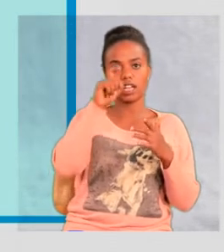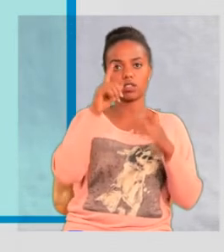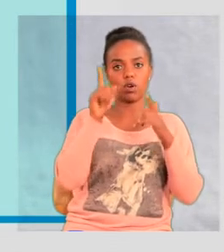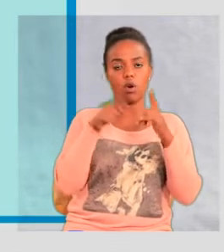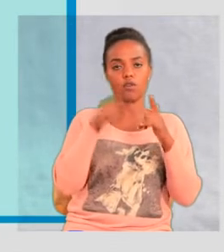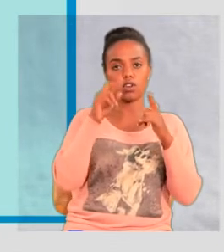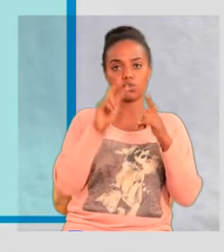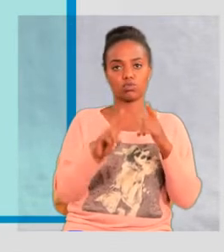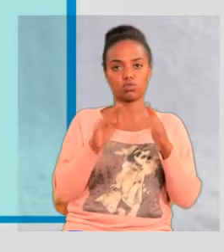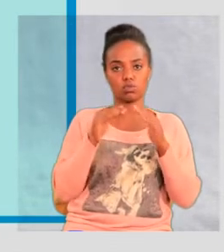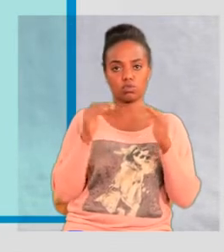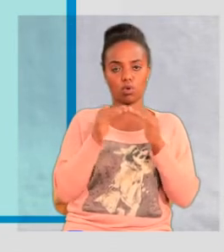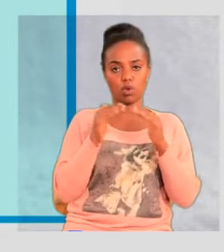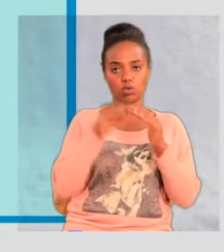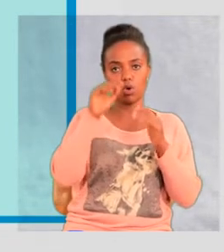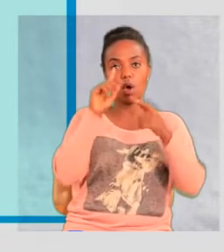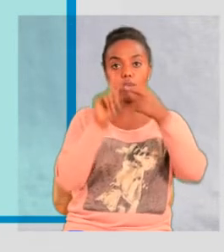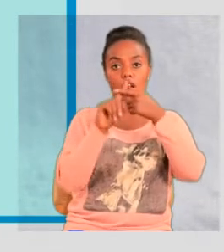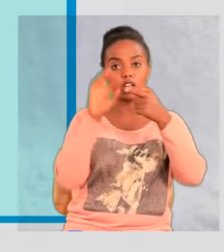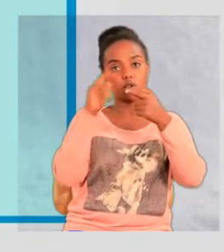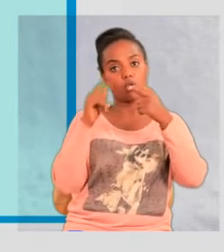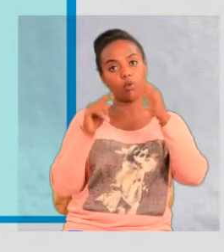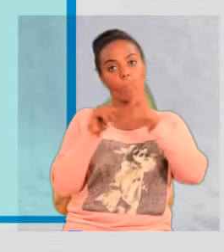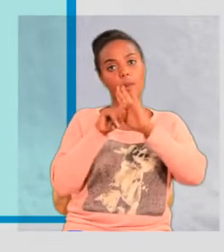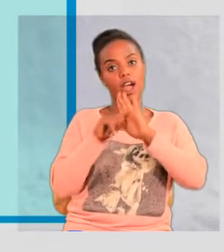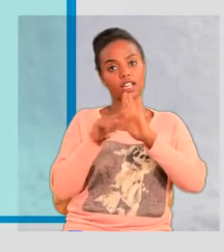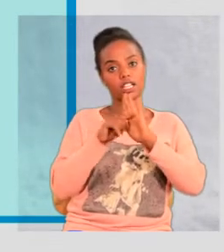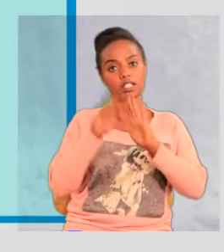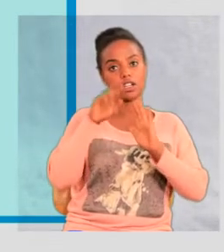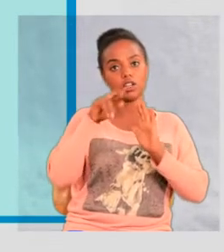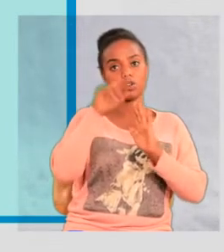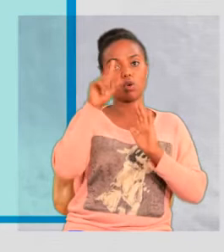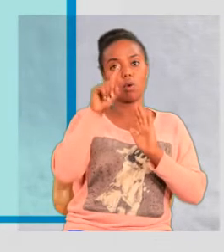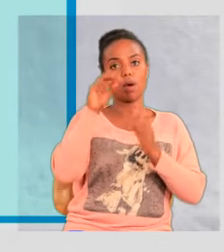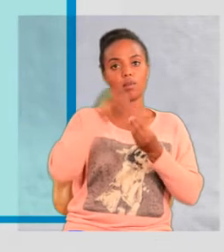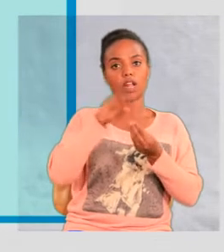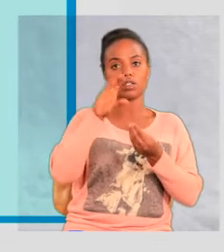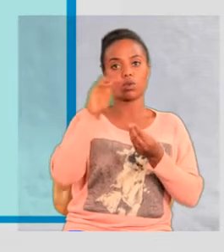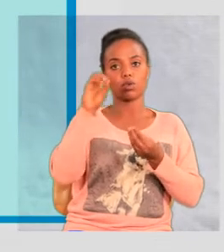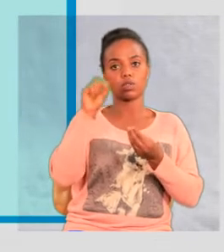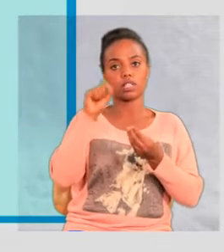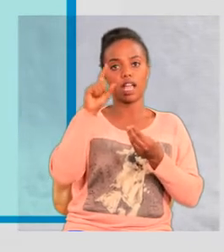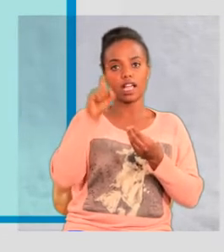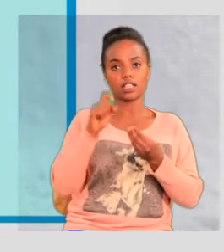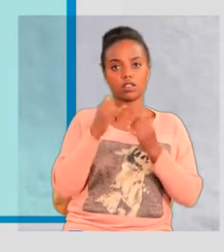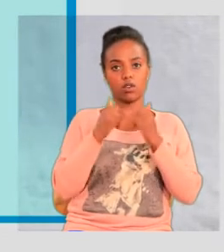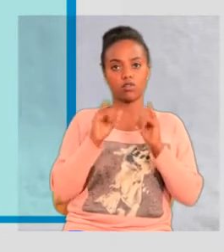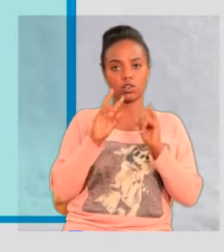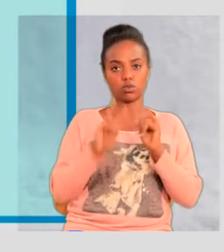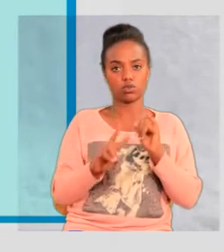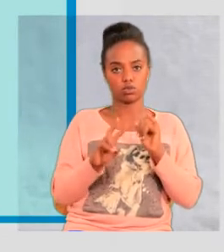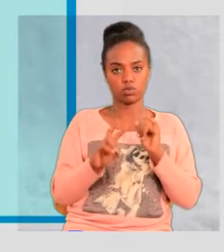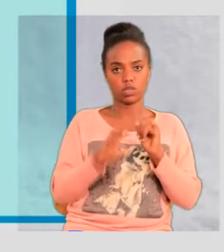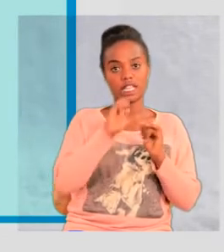is given by this plus or minus 1 plus cos x over 2. For sine of